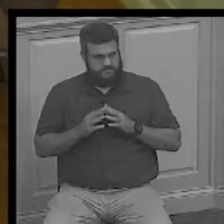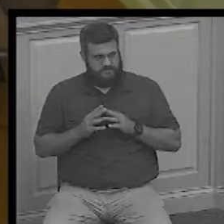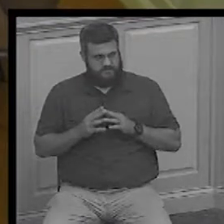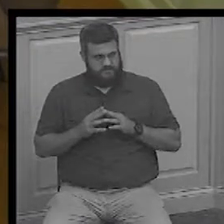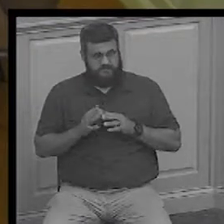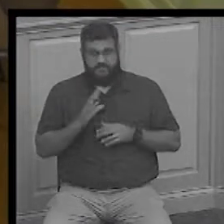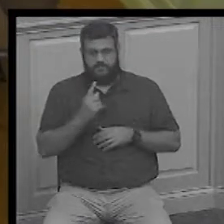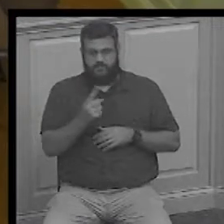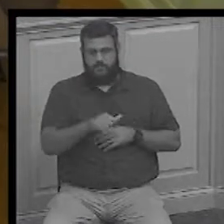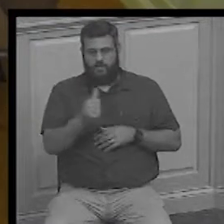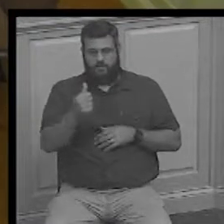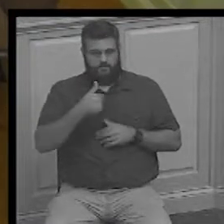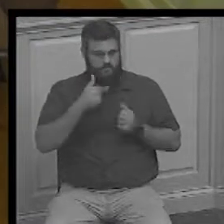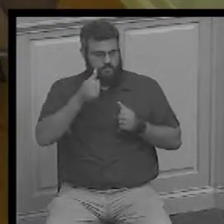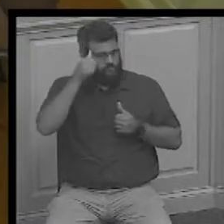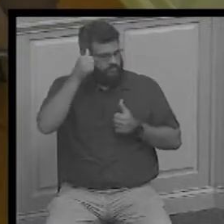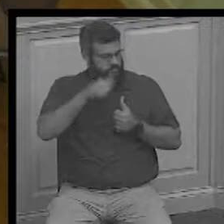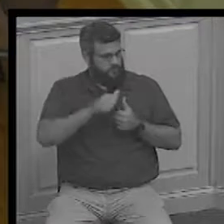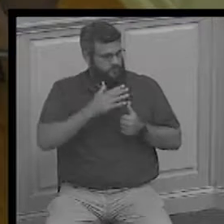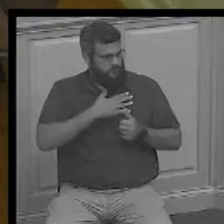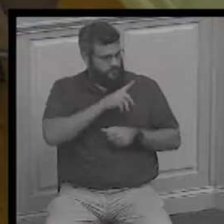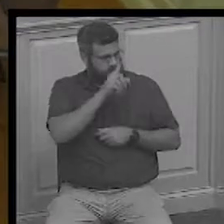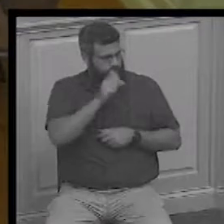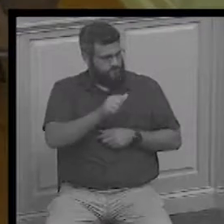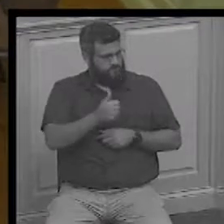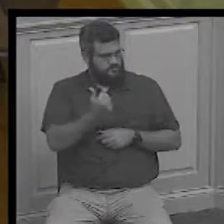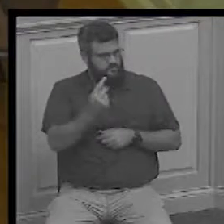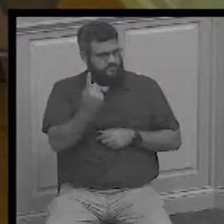Okay, somebody else while I remember my other question.